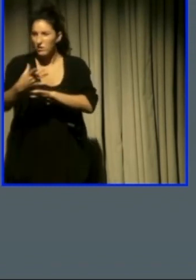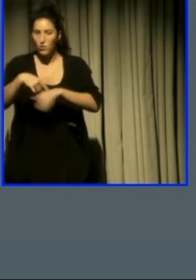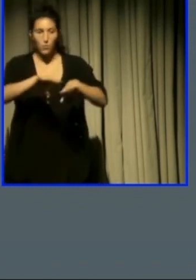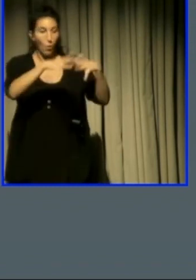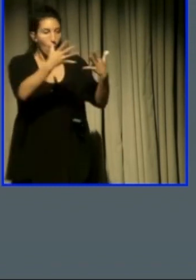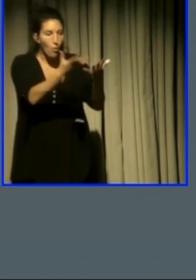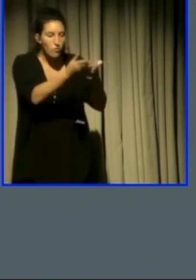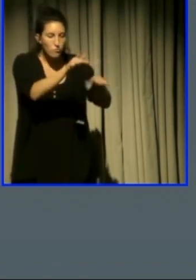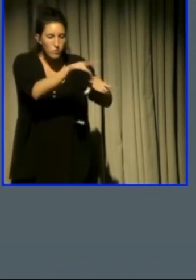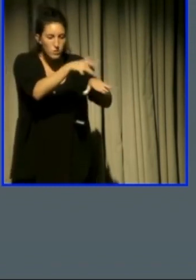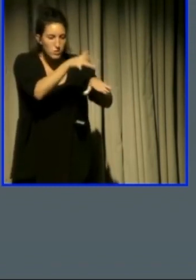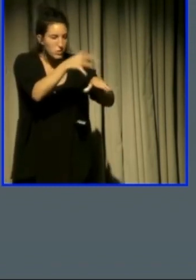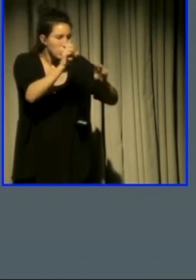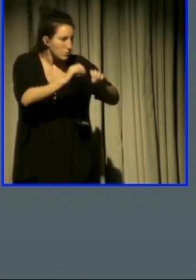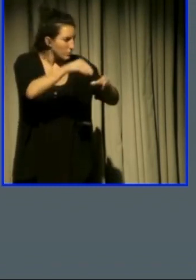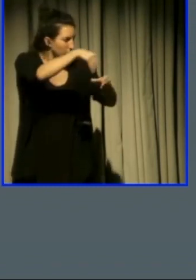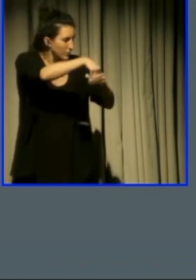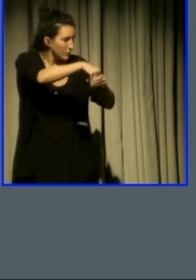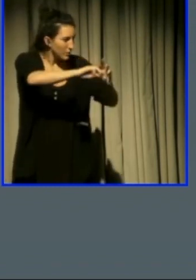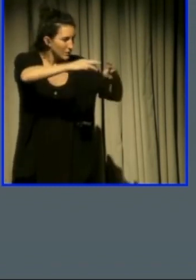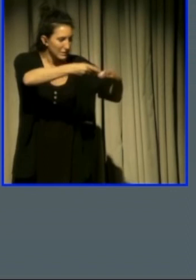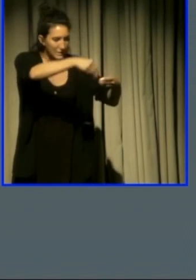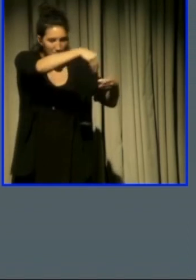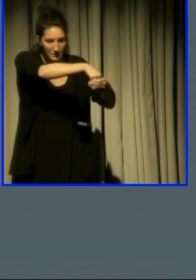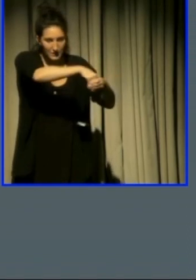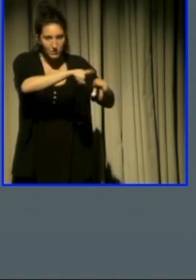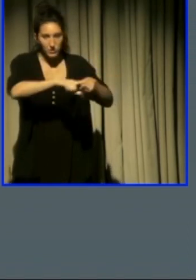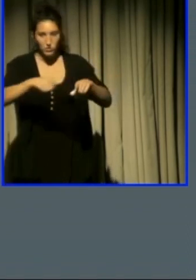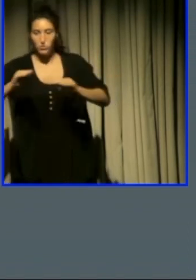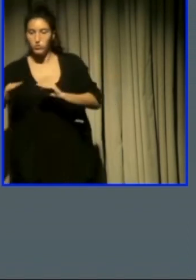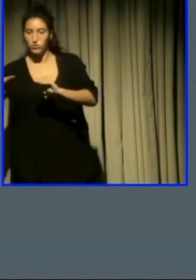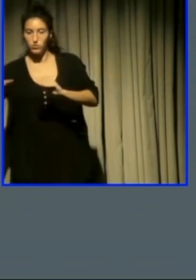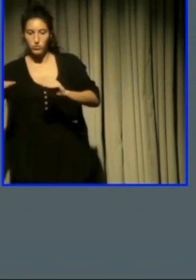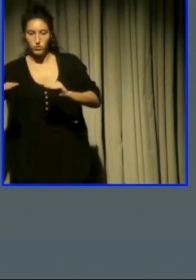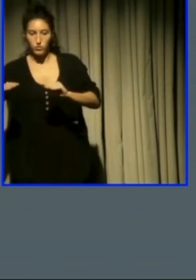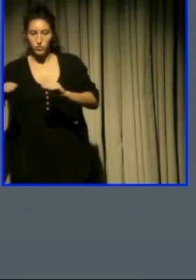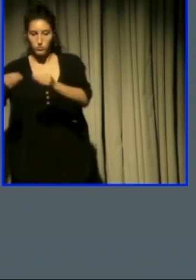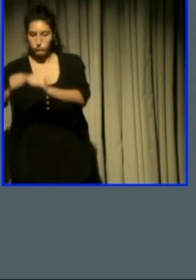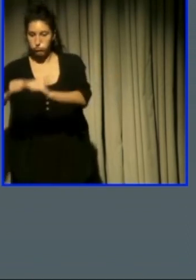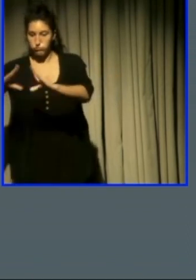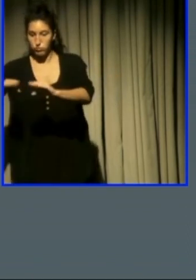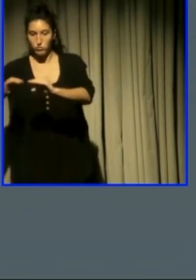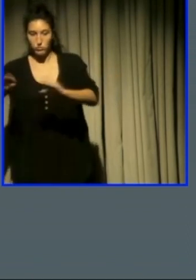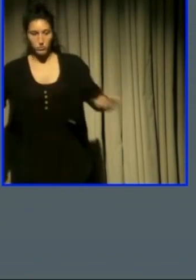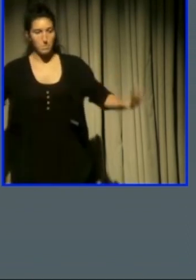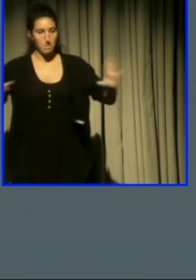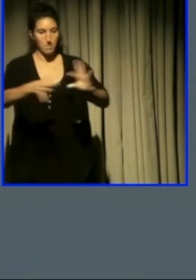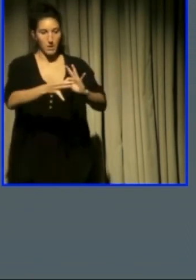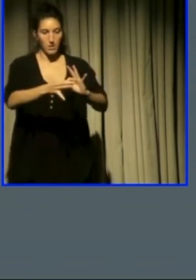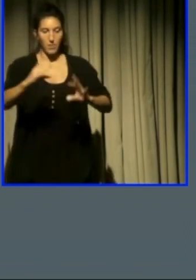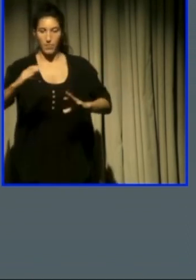twin of our own, according to their CEO, Jensen Huang. And he believes that